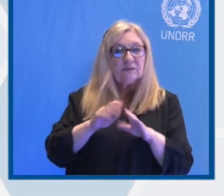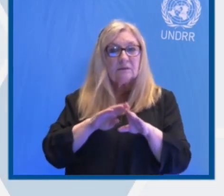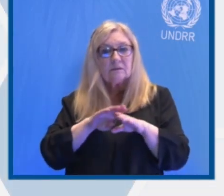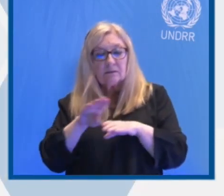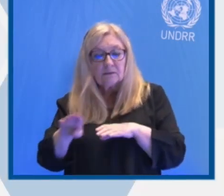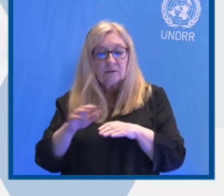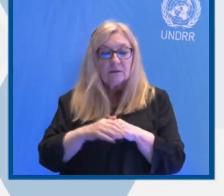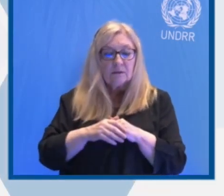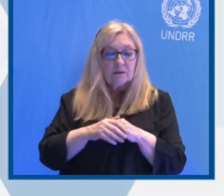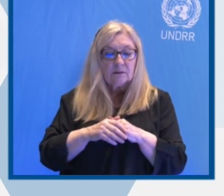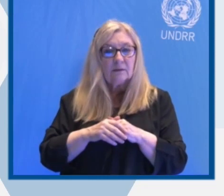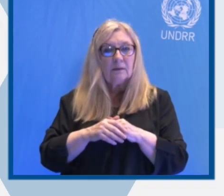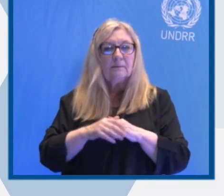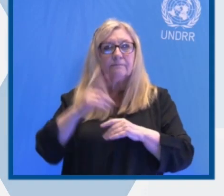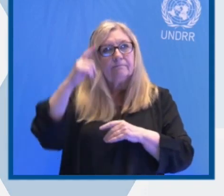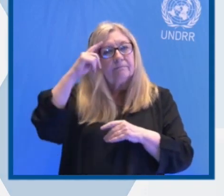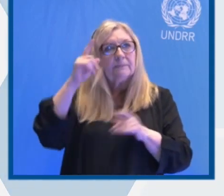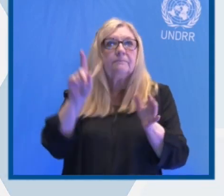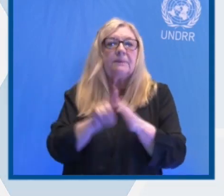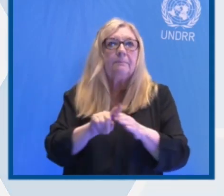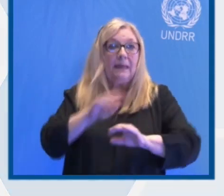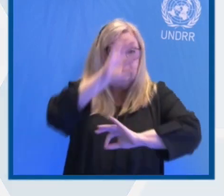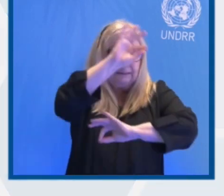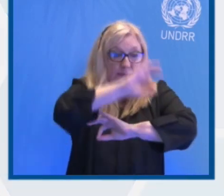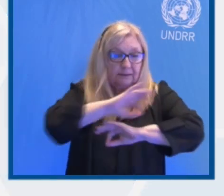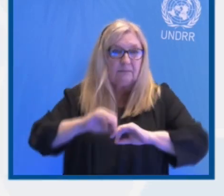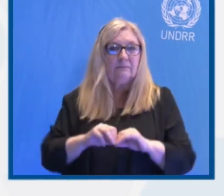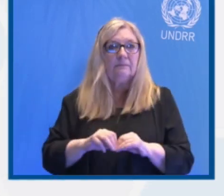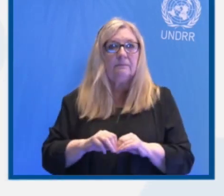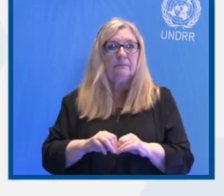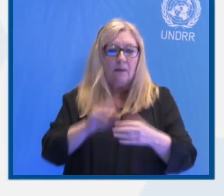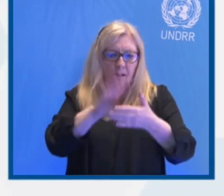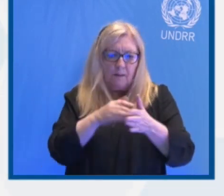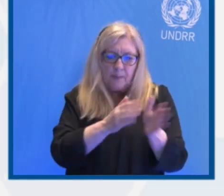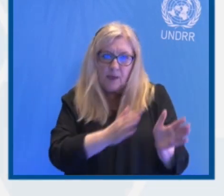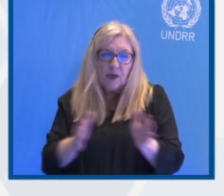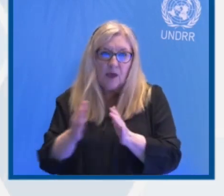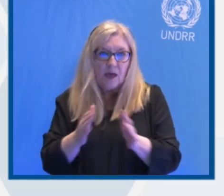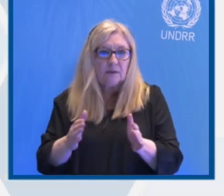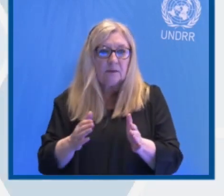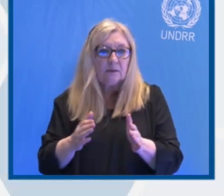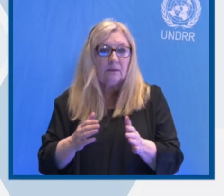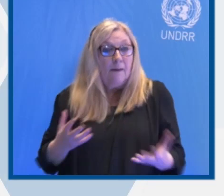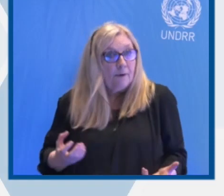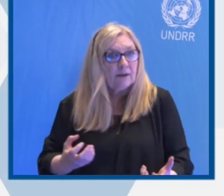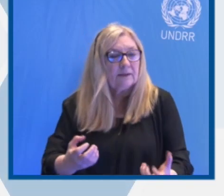identification, design, planning, execution, operation, maintenance.